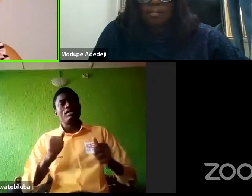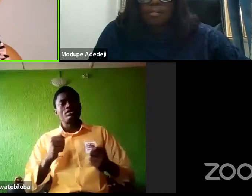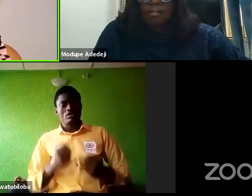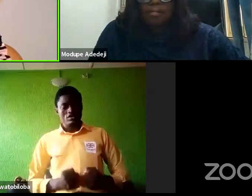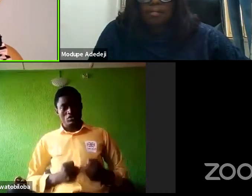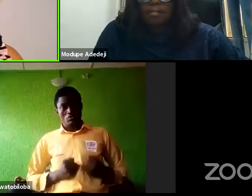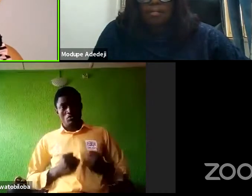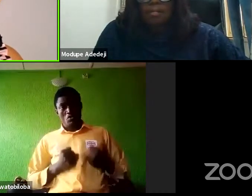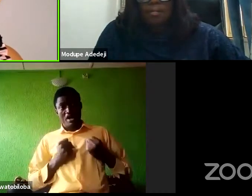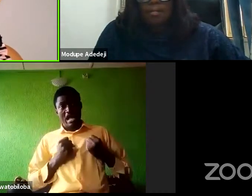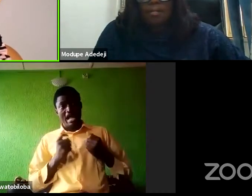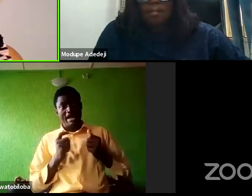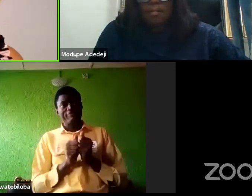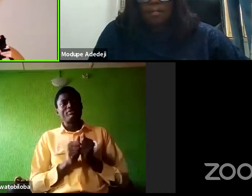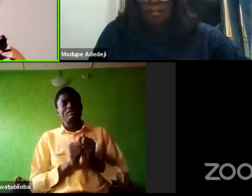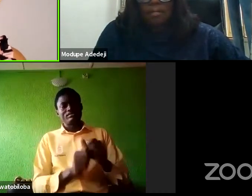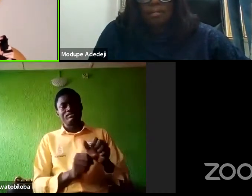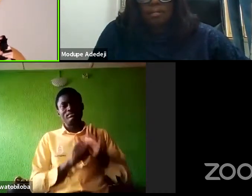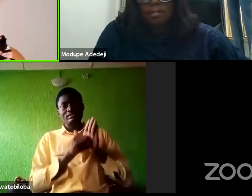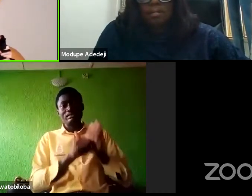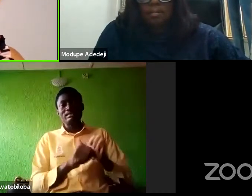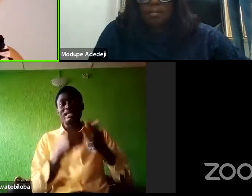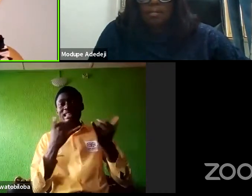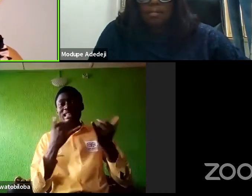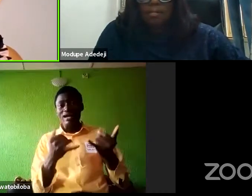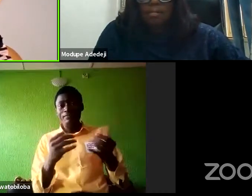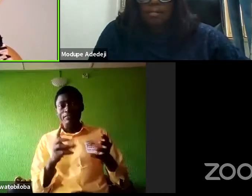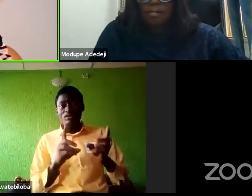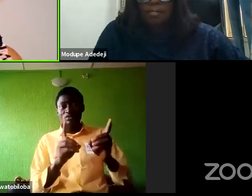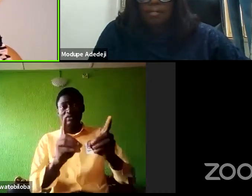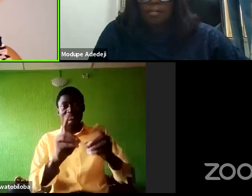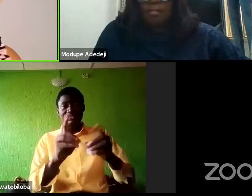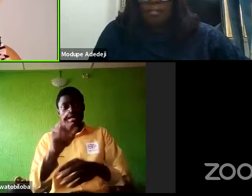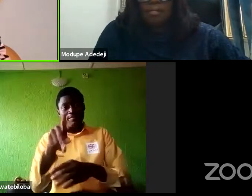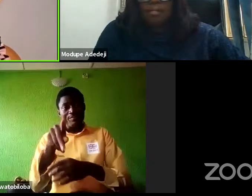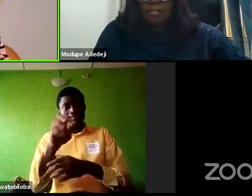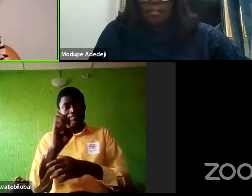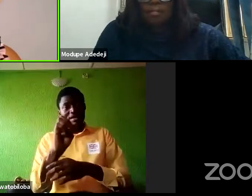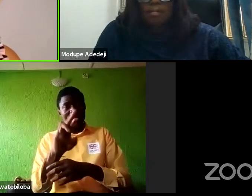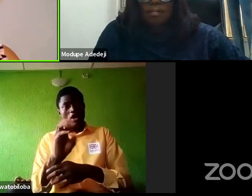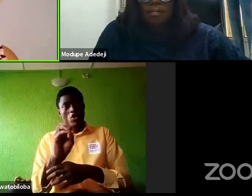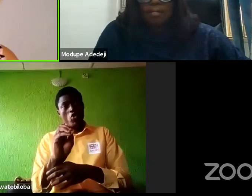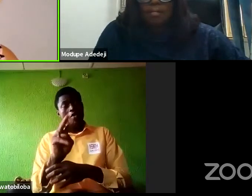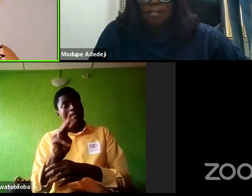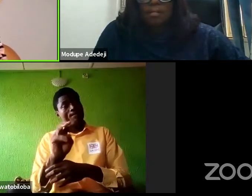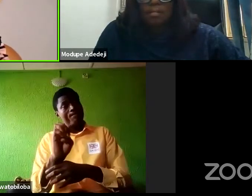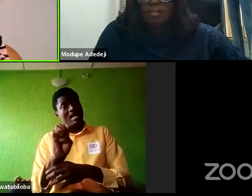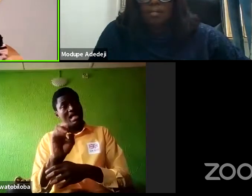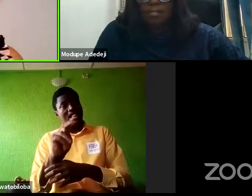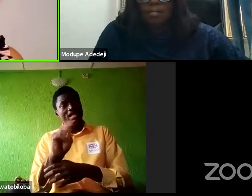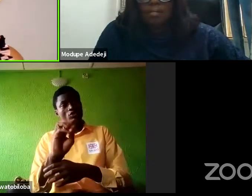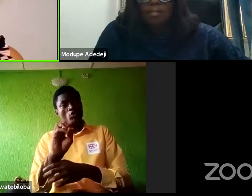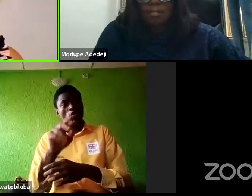through these perimenopausal symptoms, please seek the help of medical doctors, because it might just be